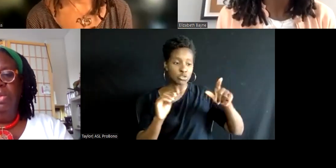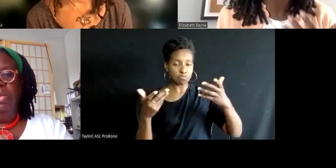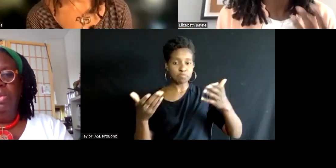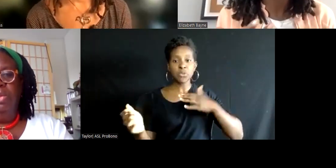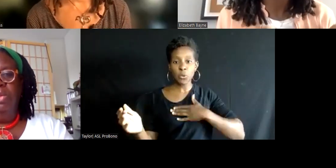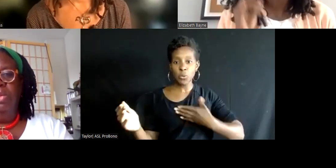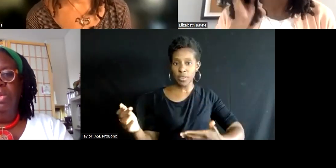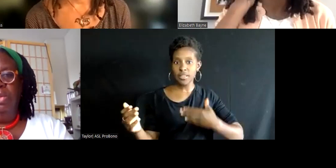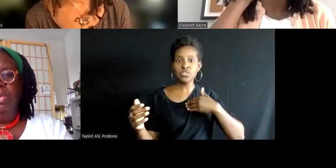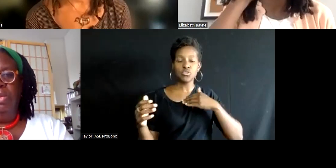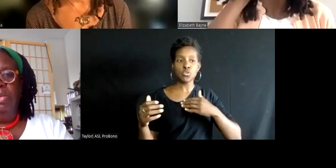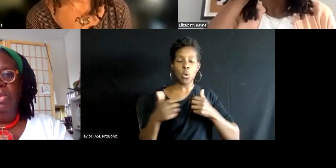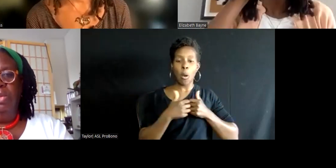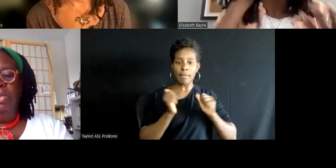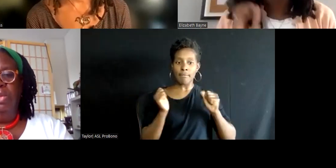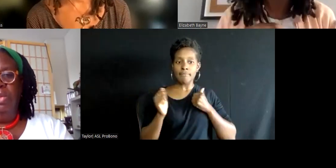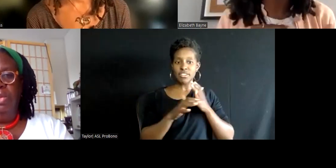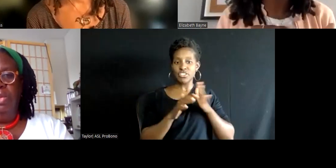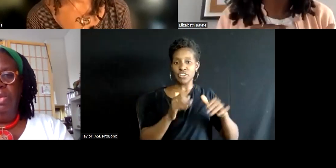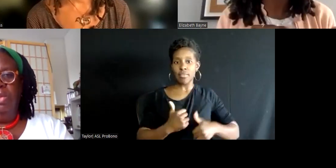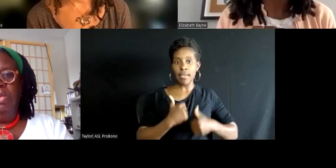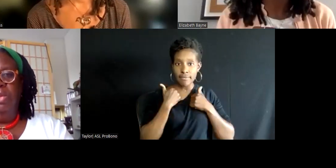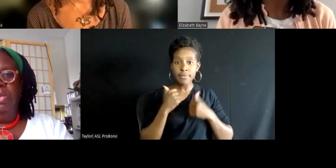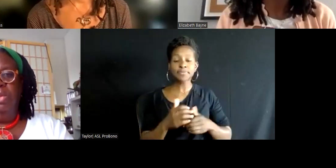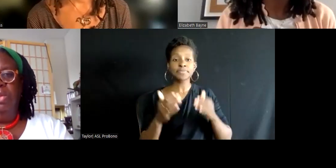up to me and share her life. And Lydia was